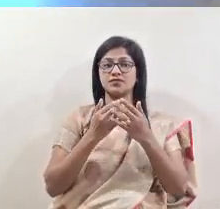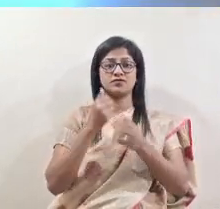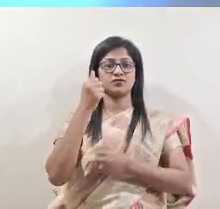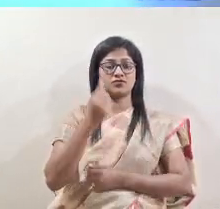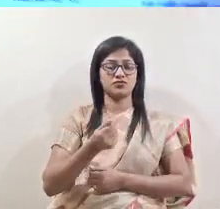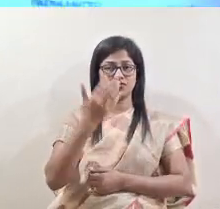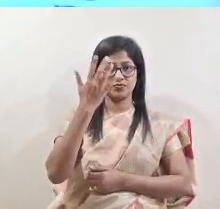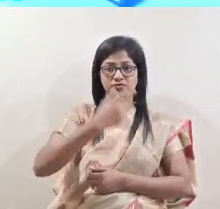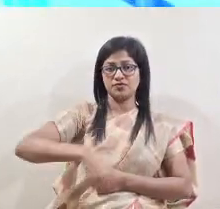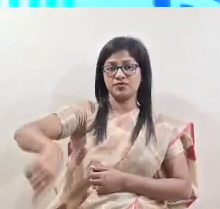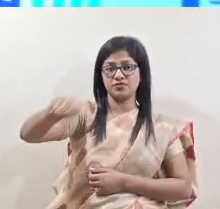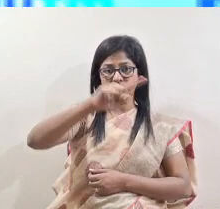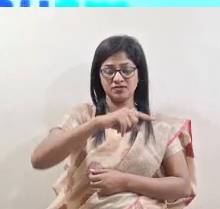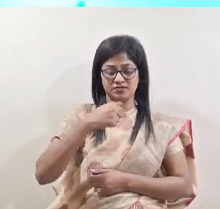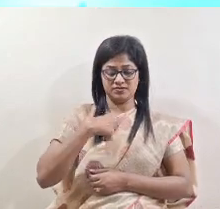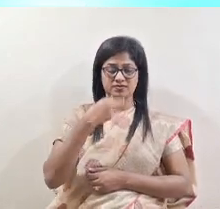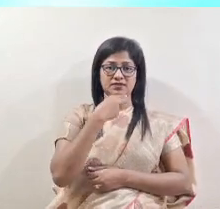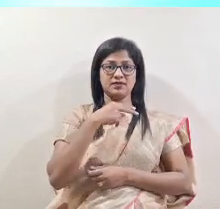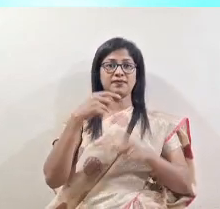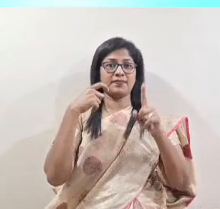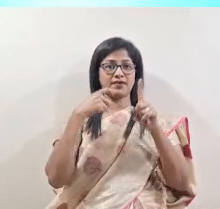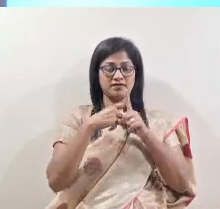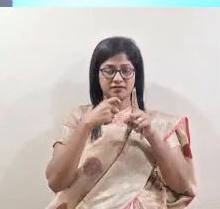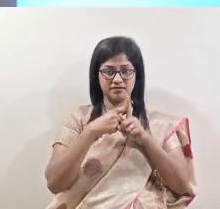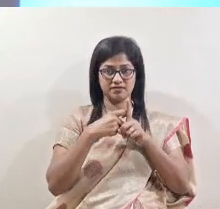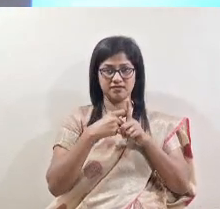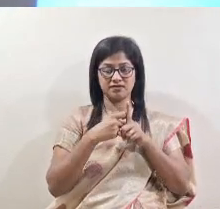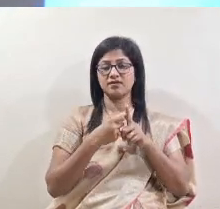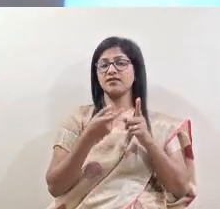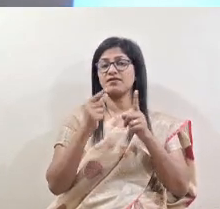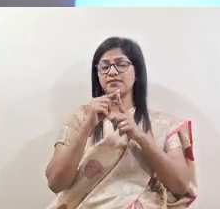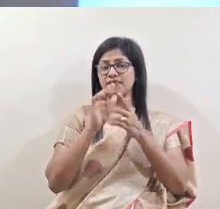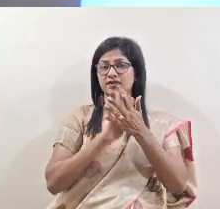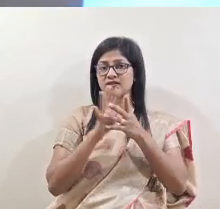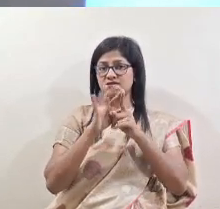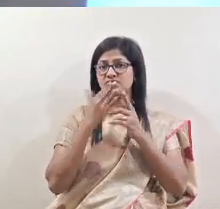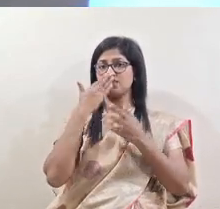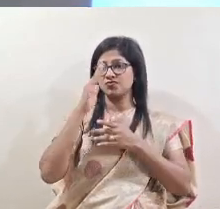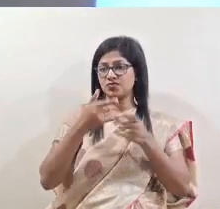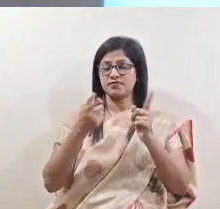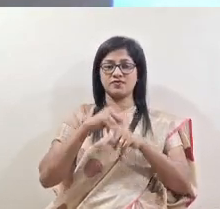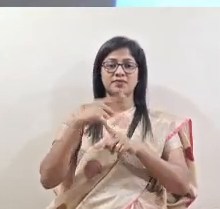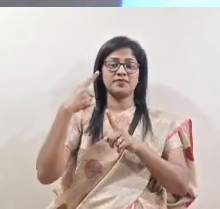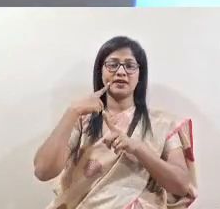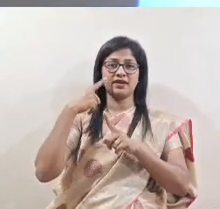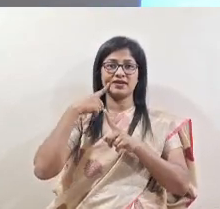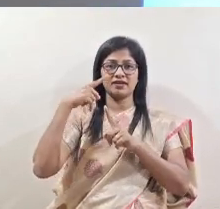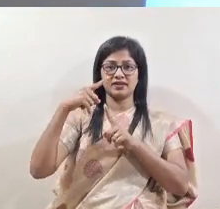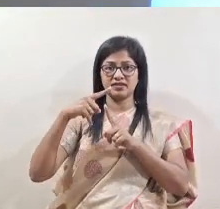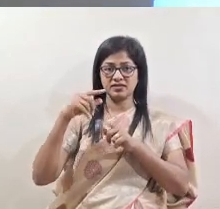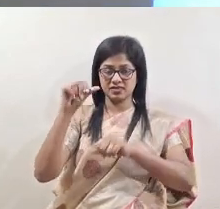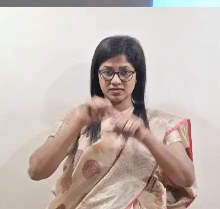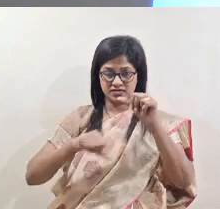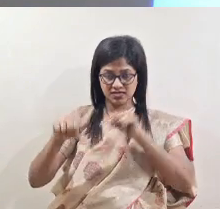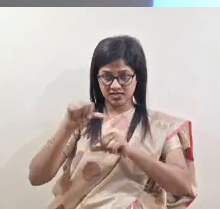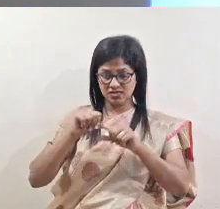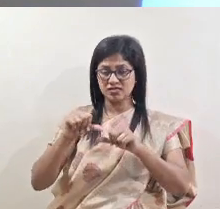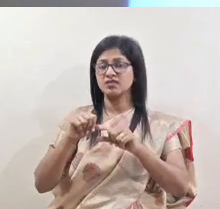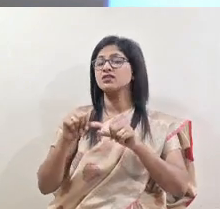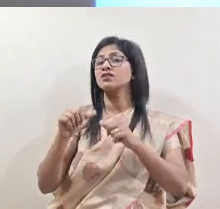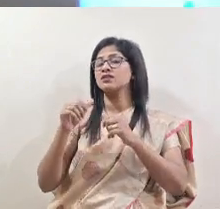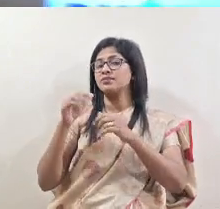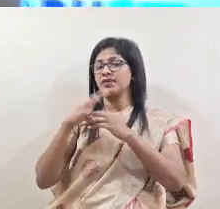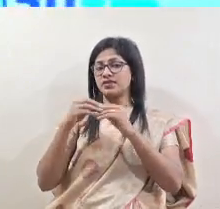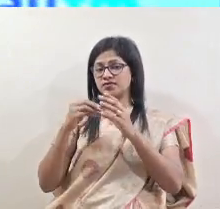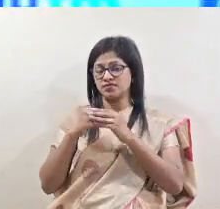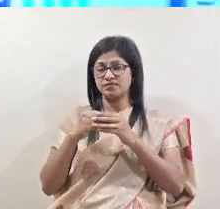Good morning to one and all. I'm Karthika. I'm a PhD student at the Indian Institute of Science, Bangalore. So today I'll be